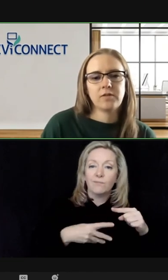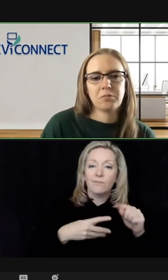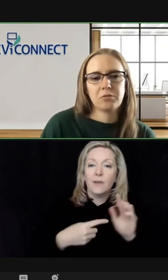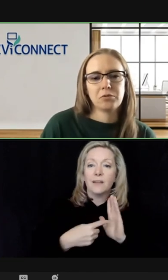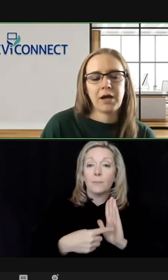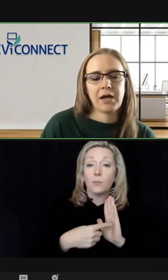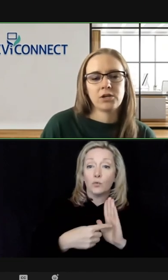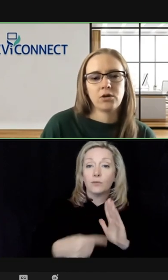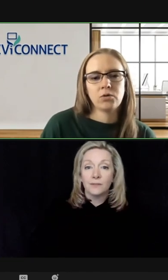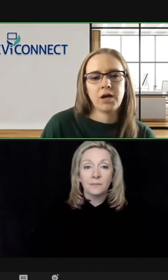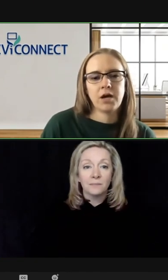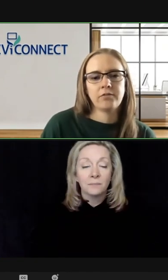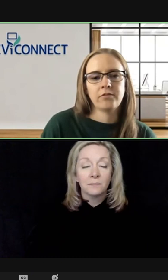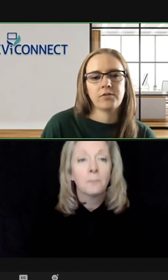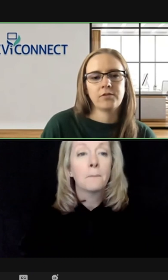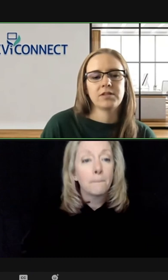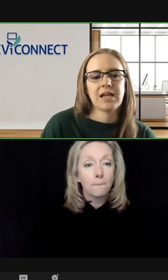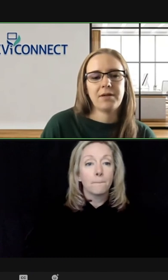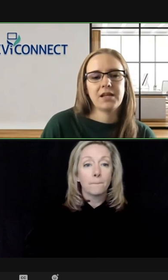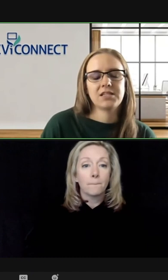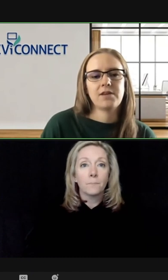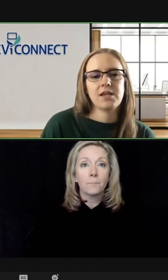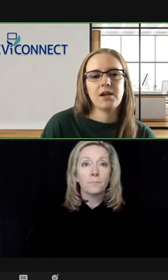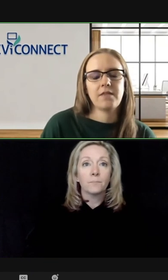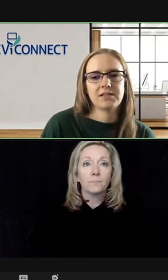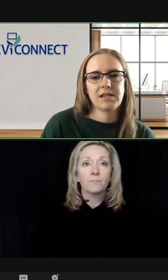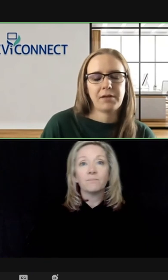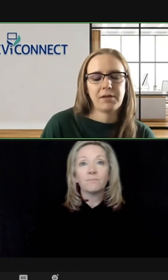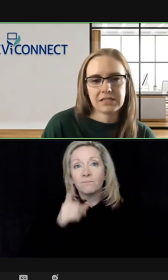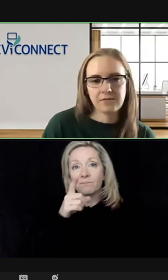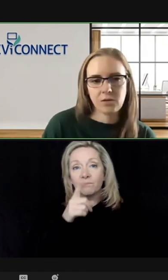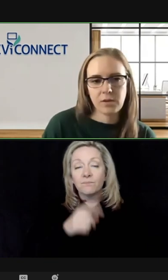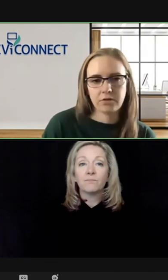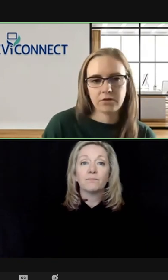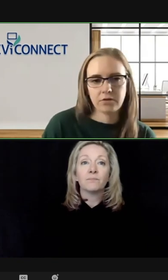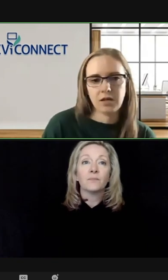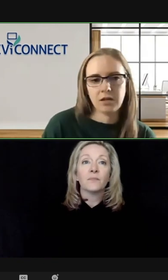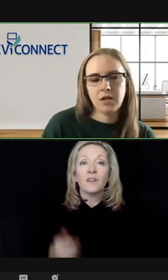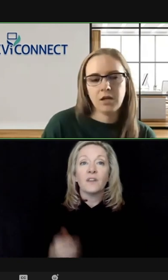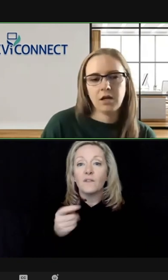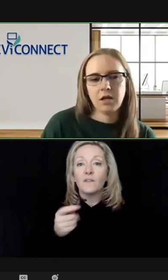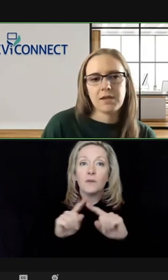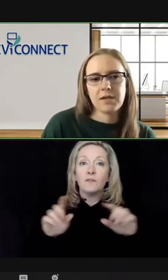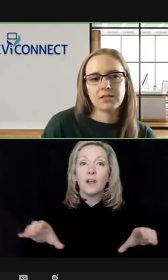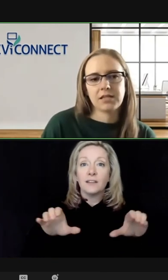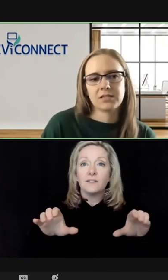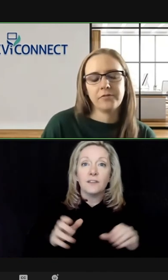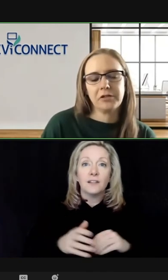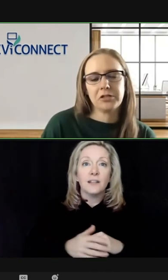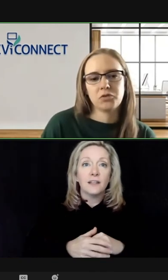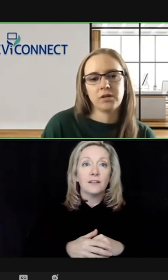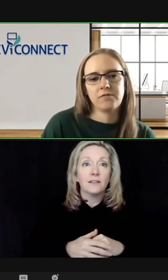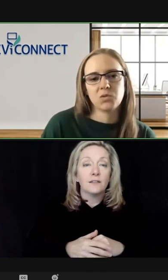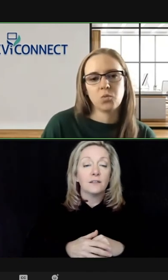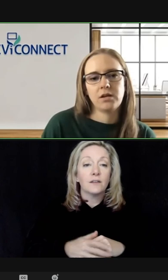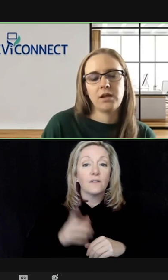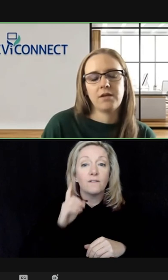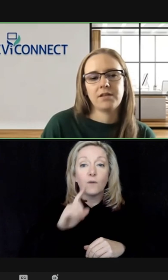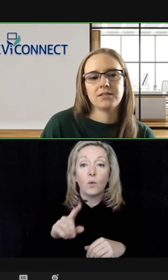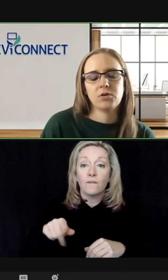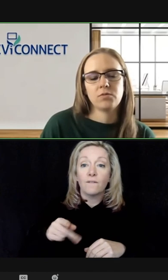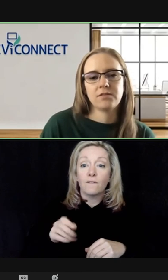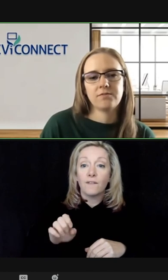can kind of just flip through on your own of, a stoplight activity and then a stoplight activity we created to make accessible for a student in